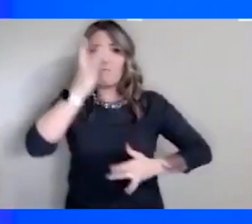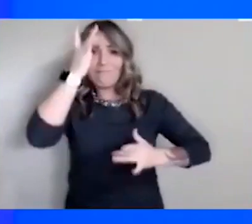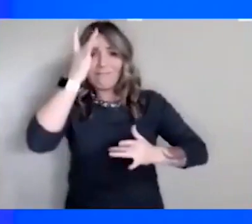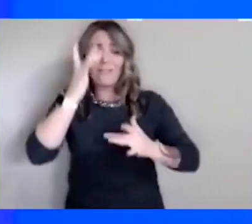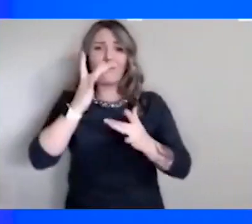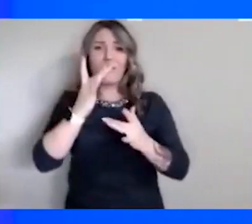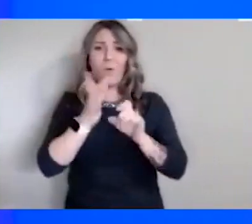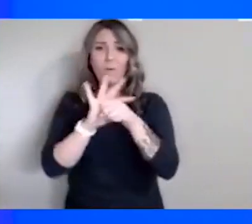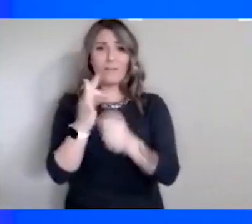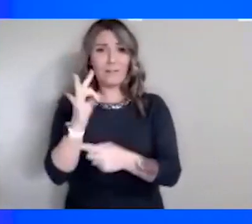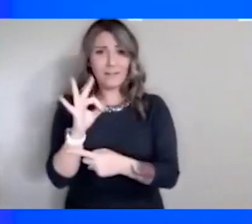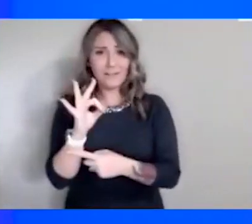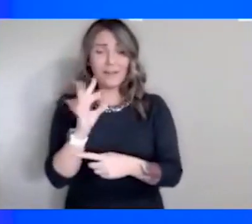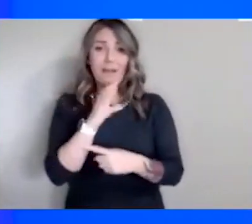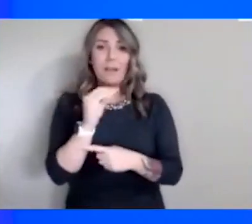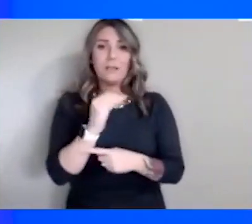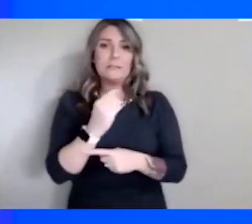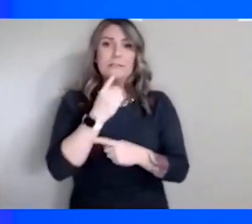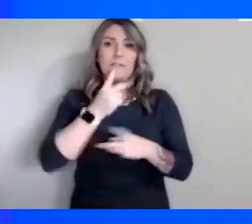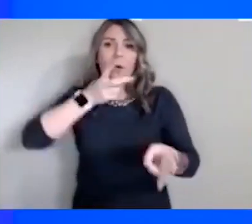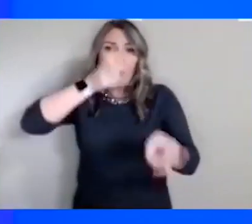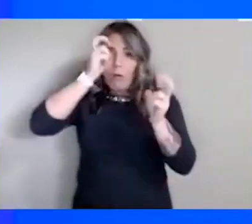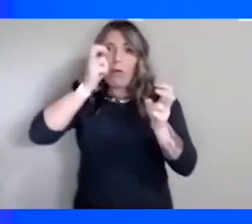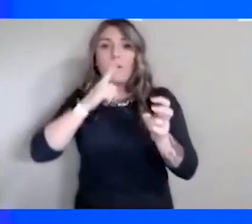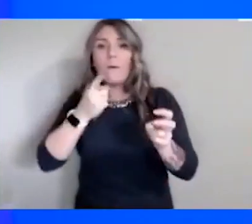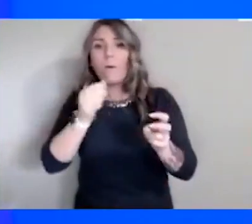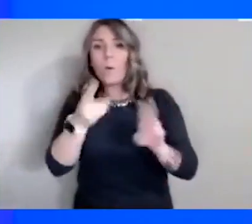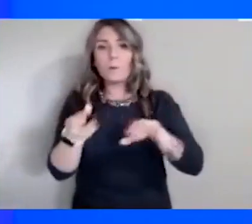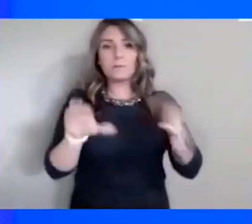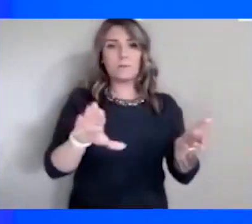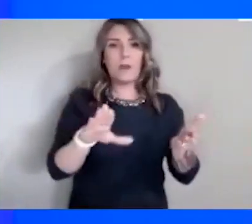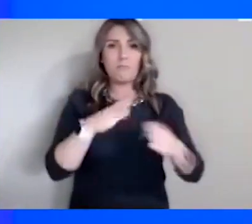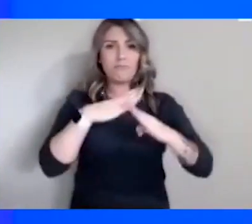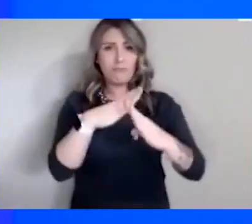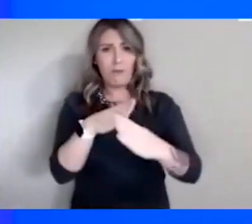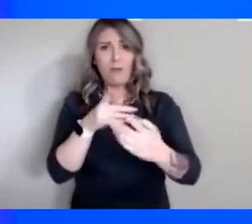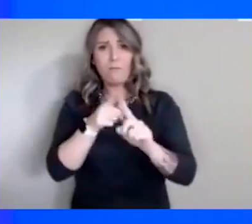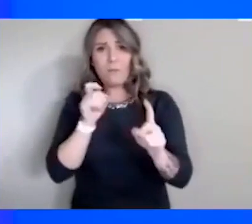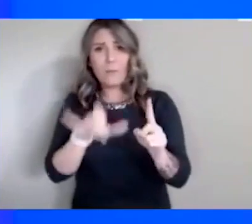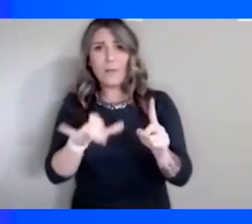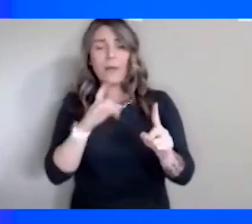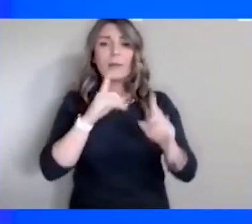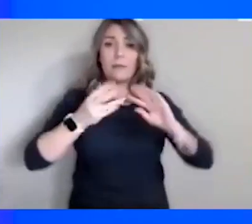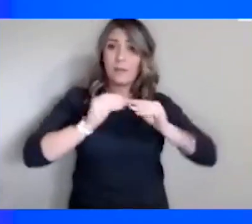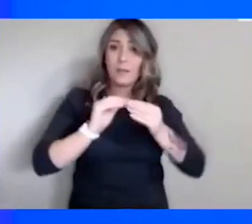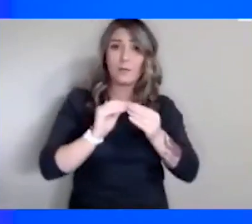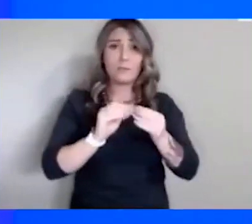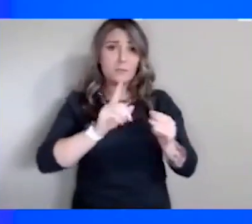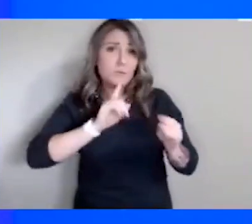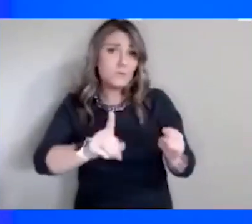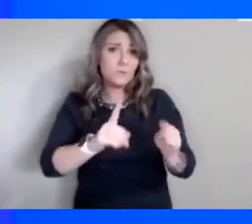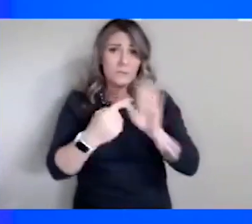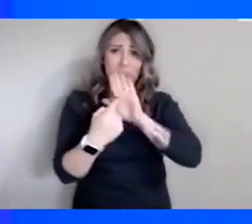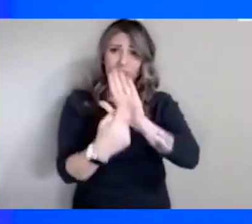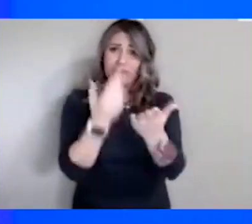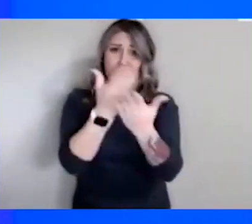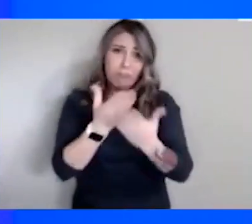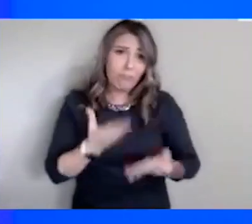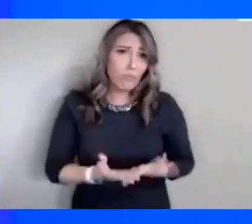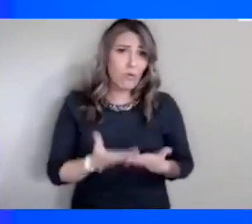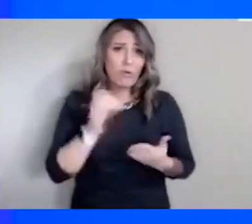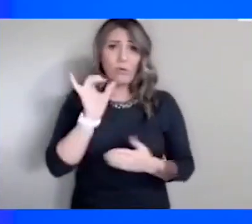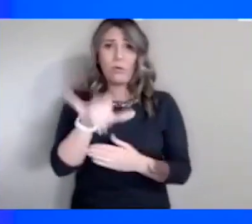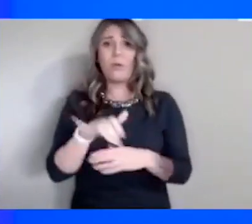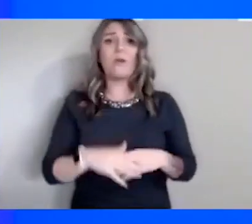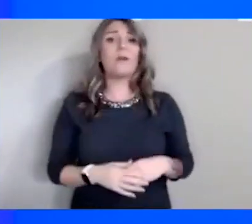especially that severe disease and death. So, and I think that's what we've seen, and our numbers are very indicative of that. And I think talking